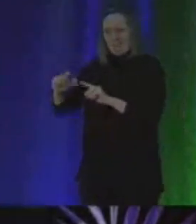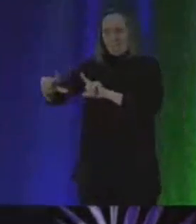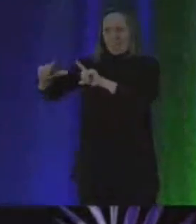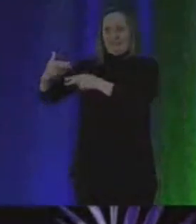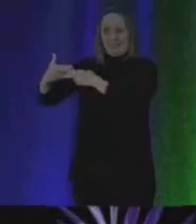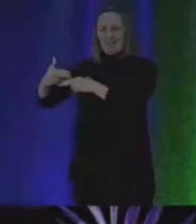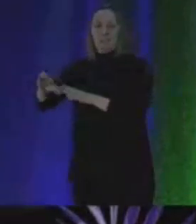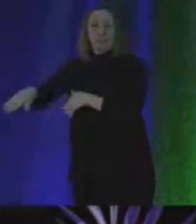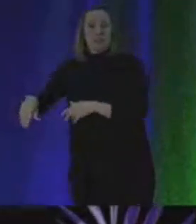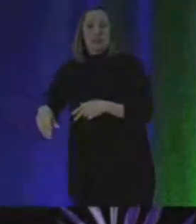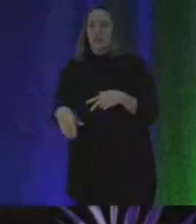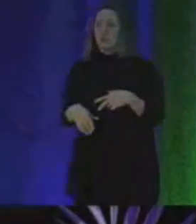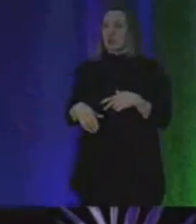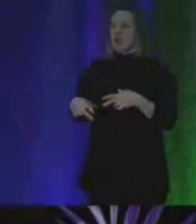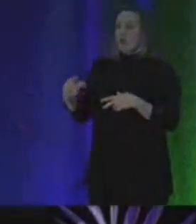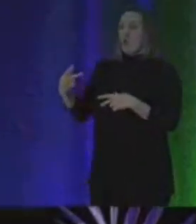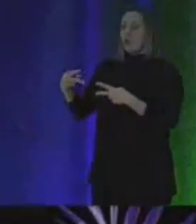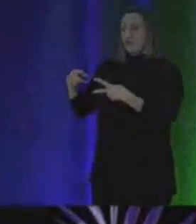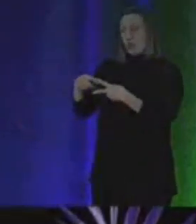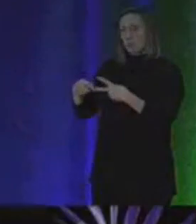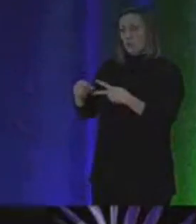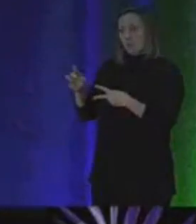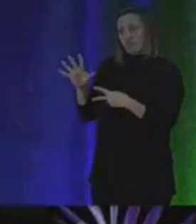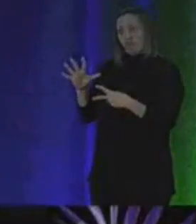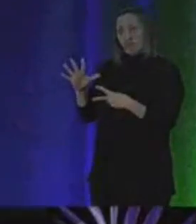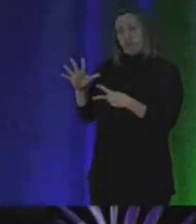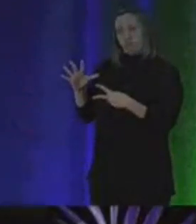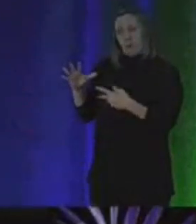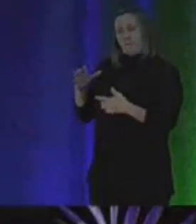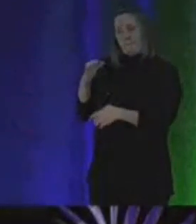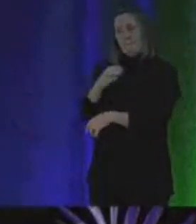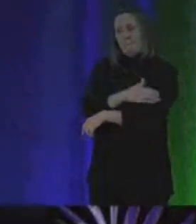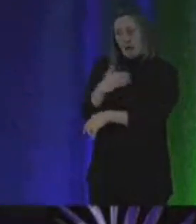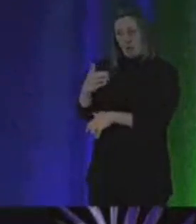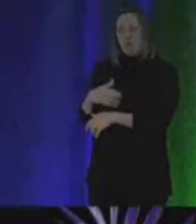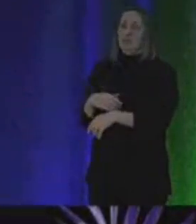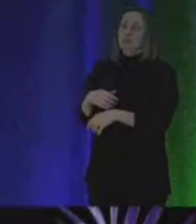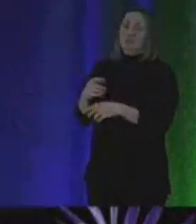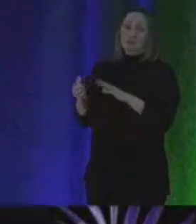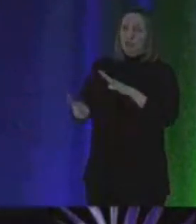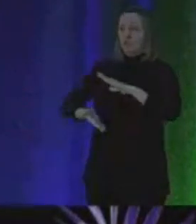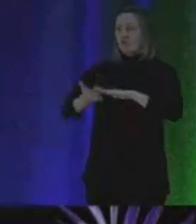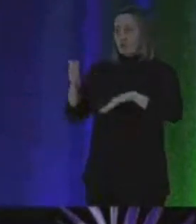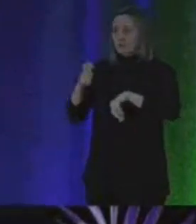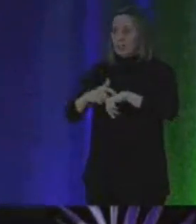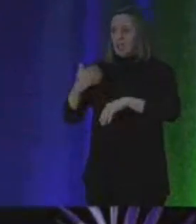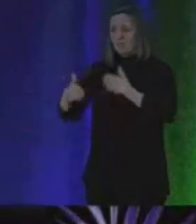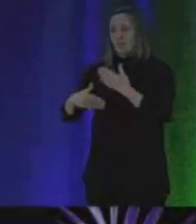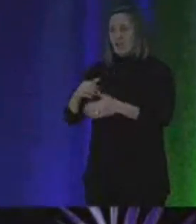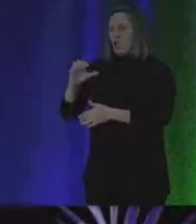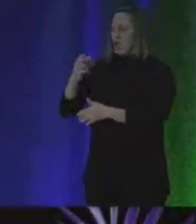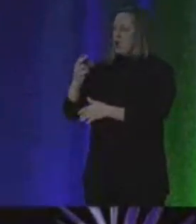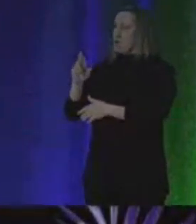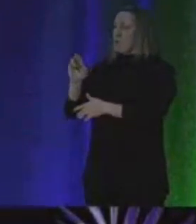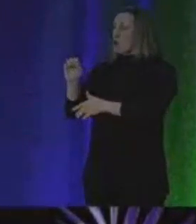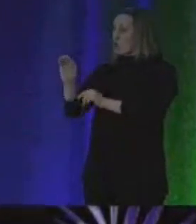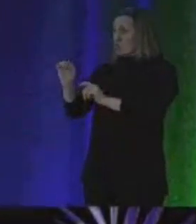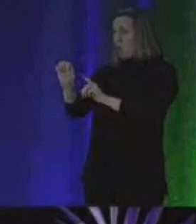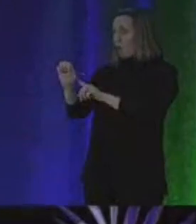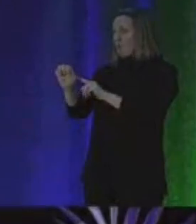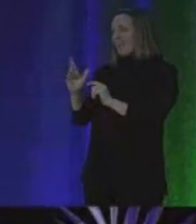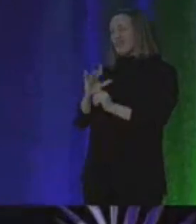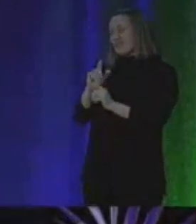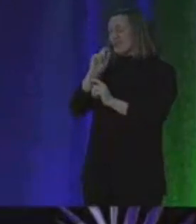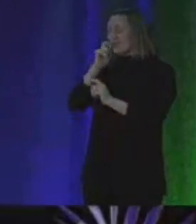two are powerhouses for your runtime performance. But Chrome has gotten some really cool